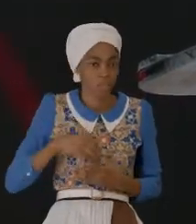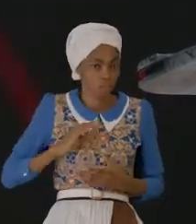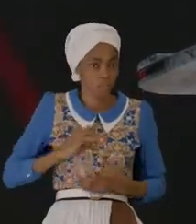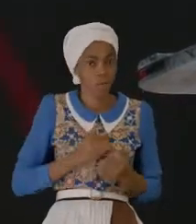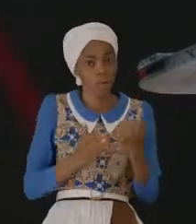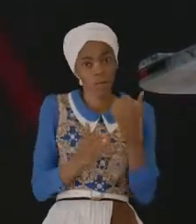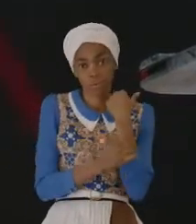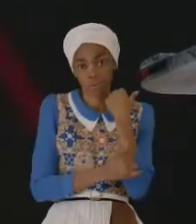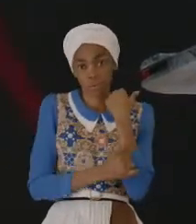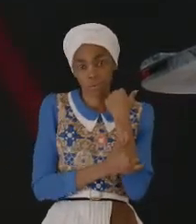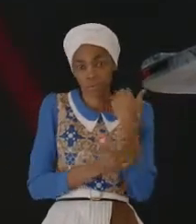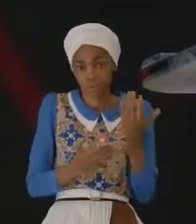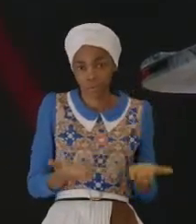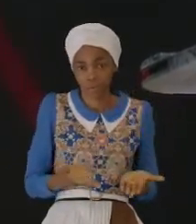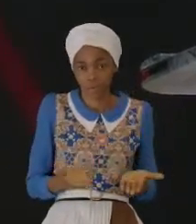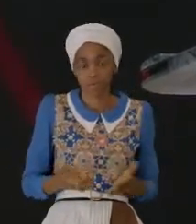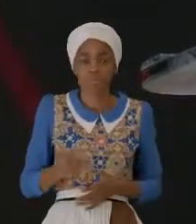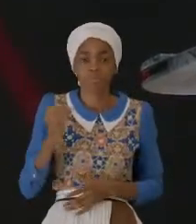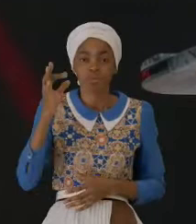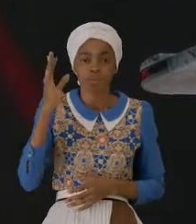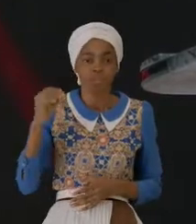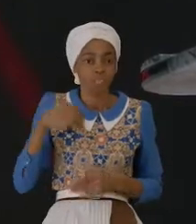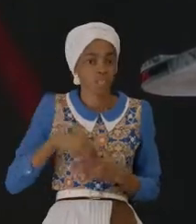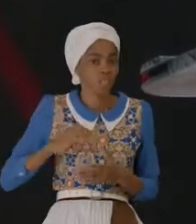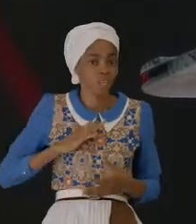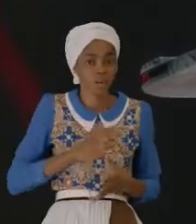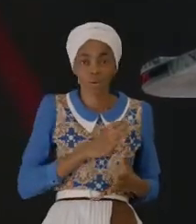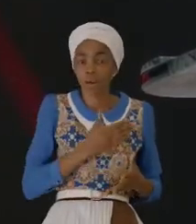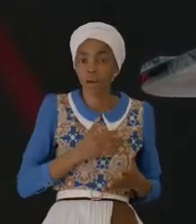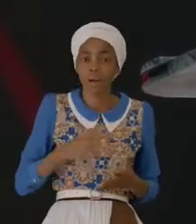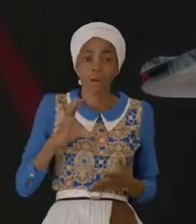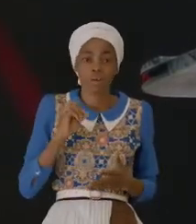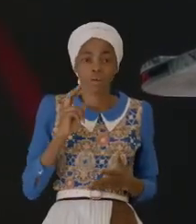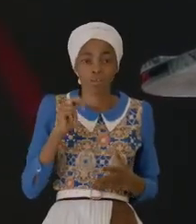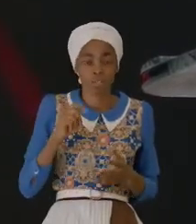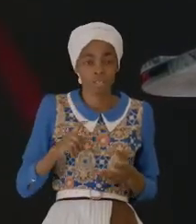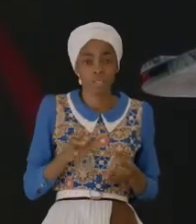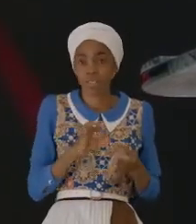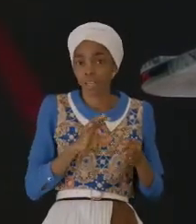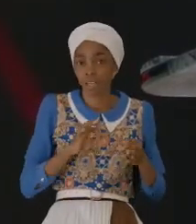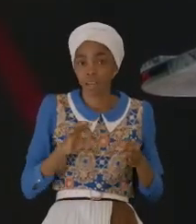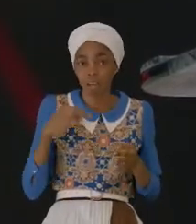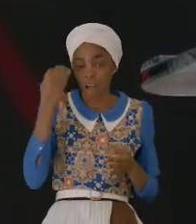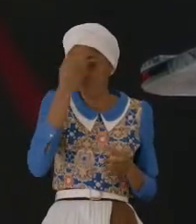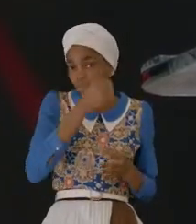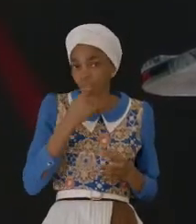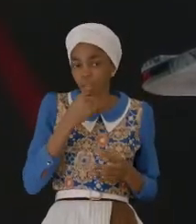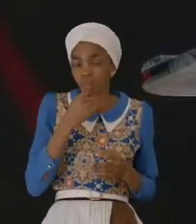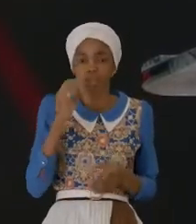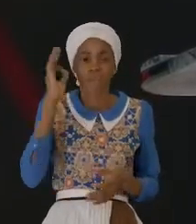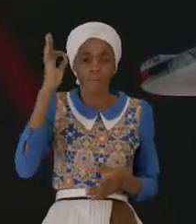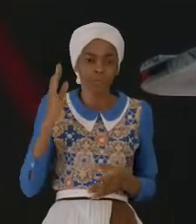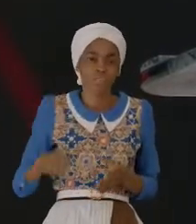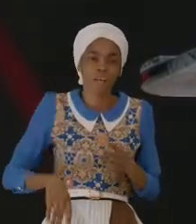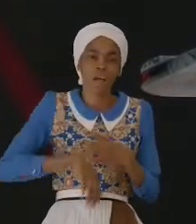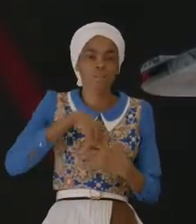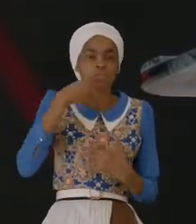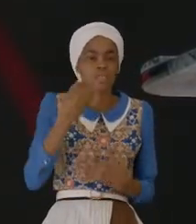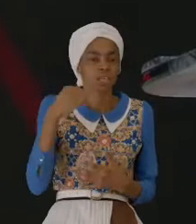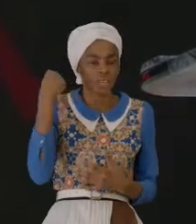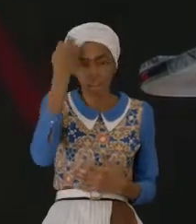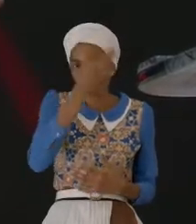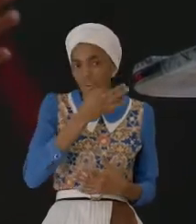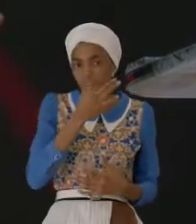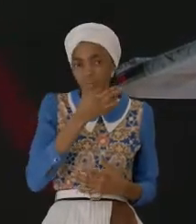preachers in our continent Africa preachers outside outside Africa everywhere